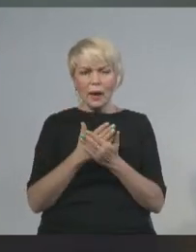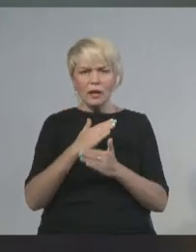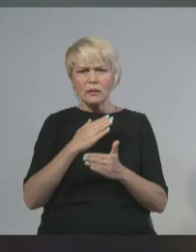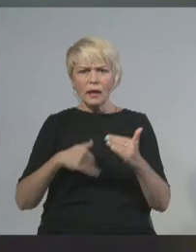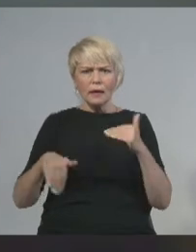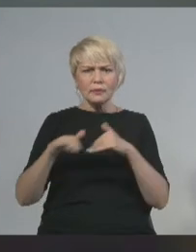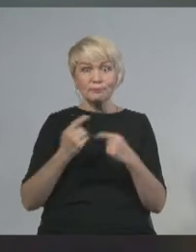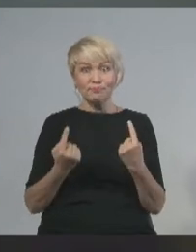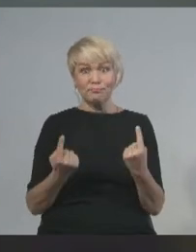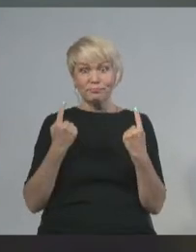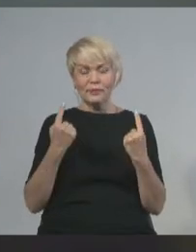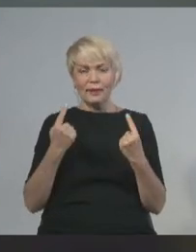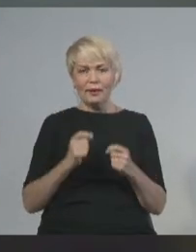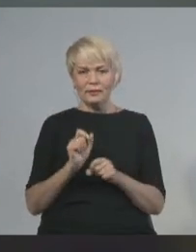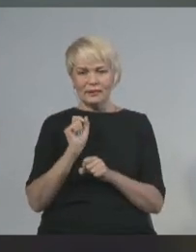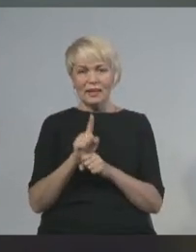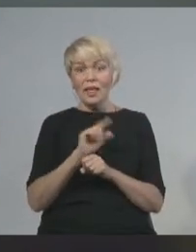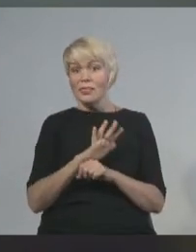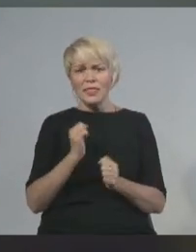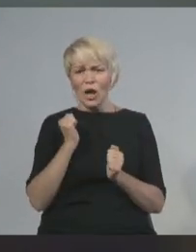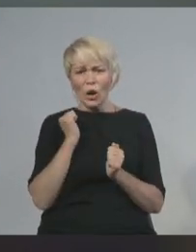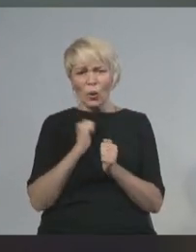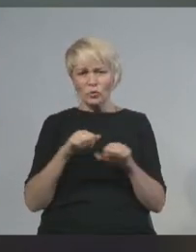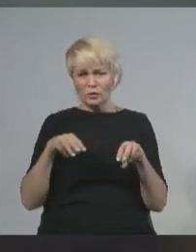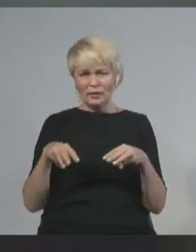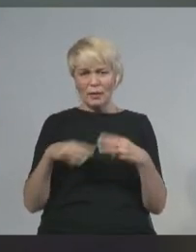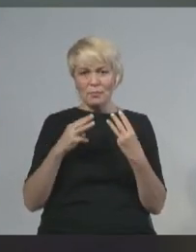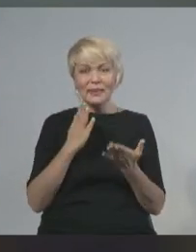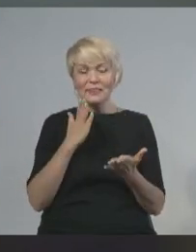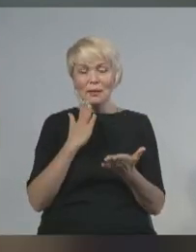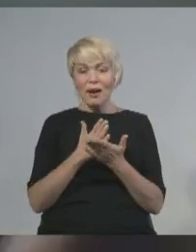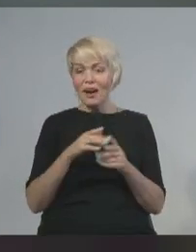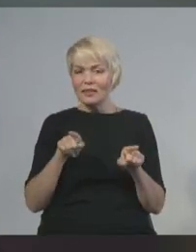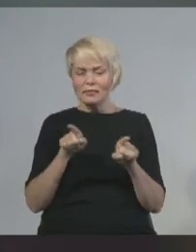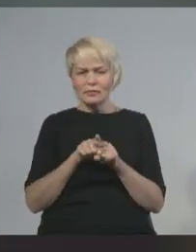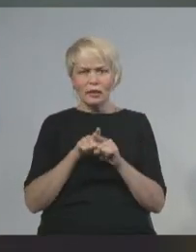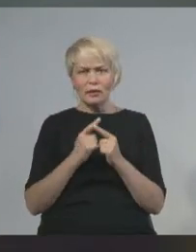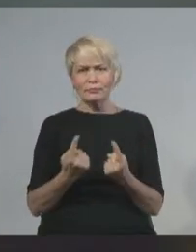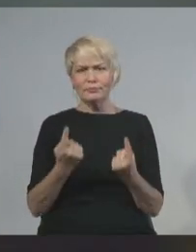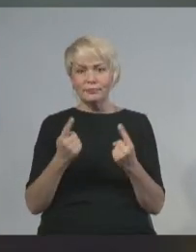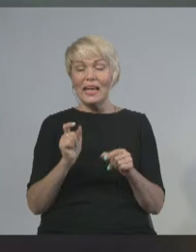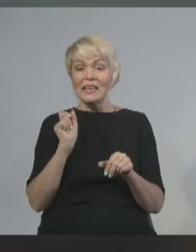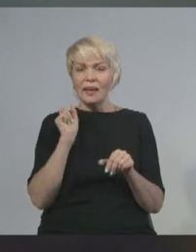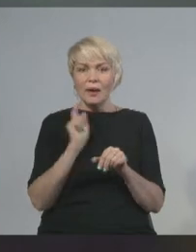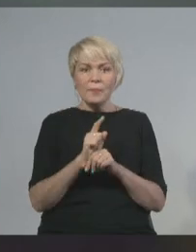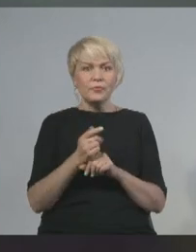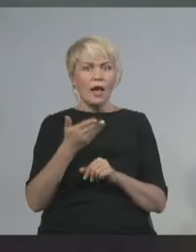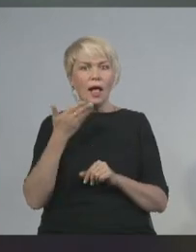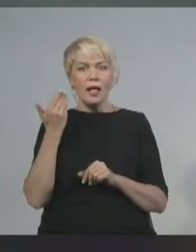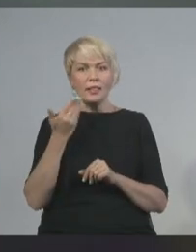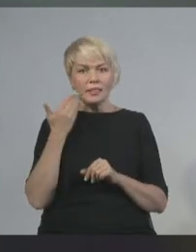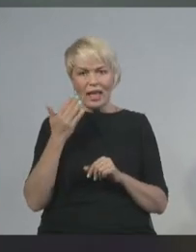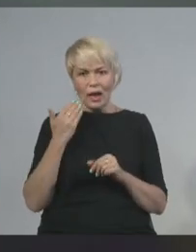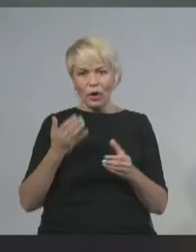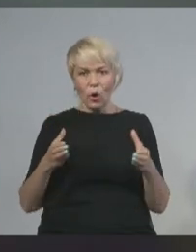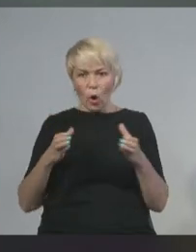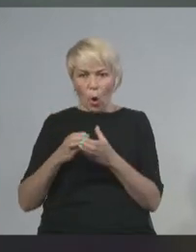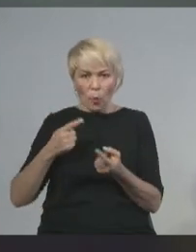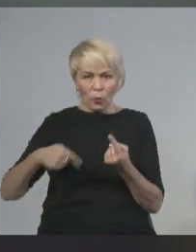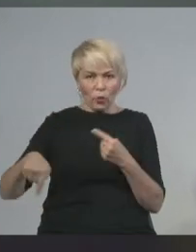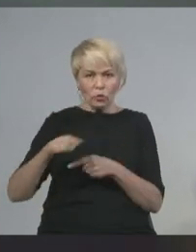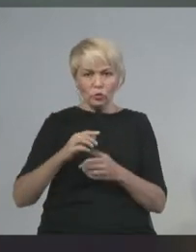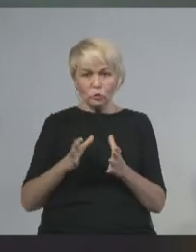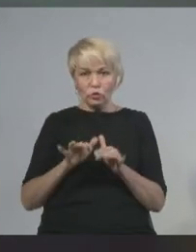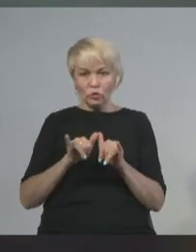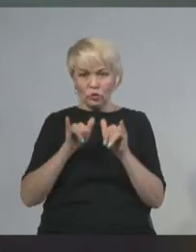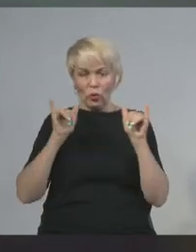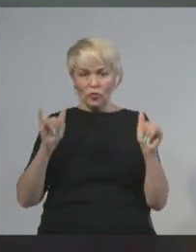has a super task not every regional media has this super task around which you can group